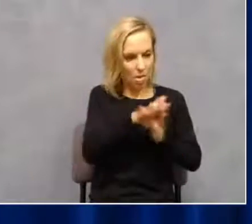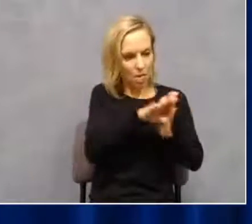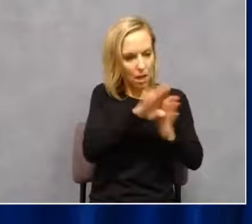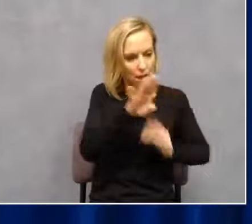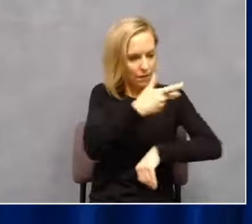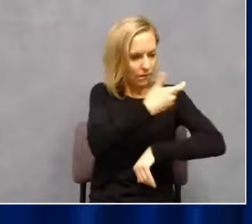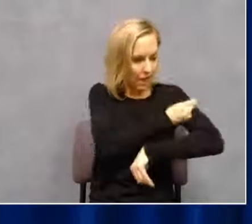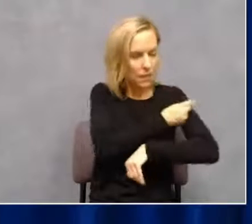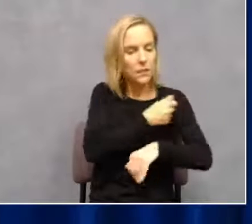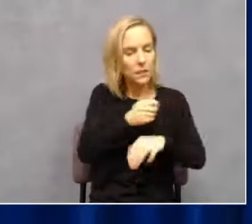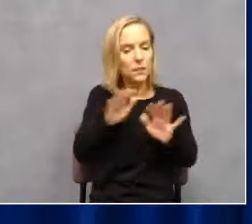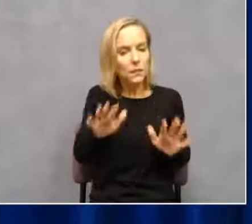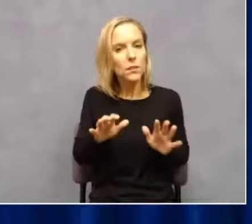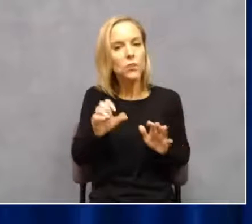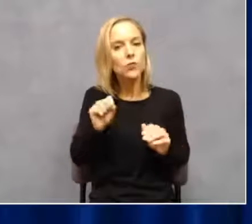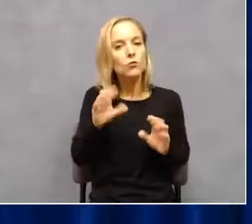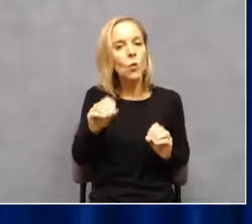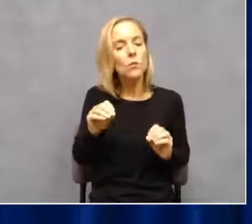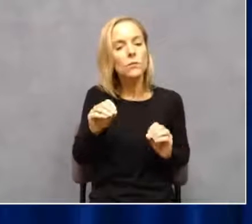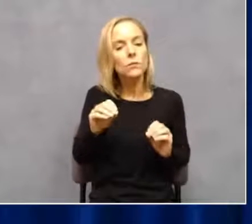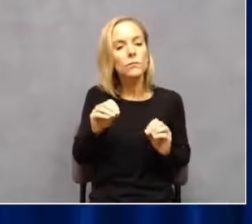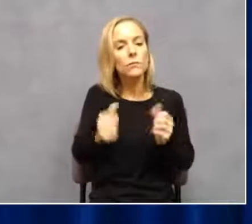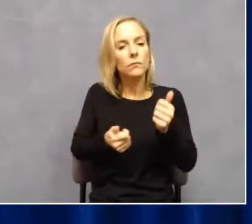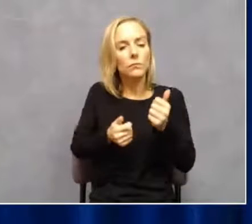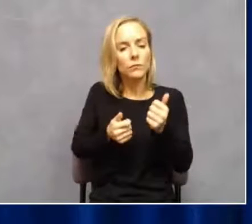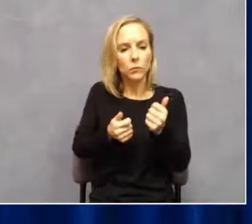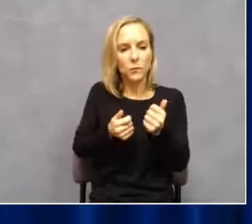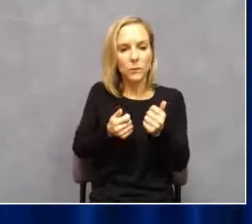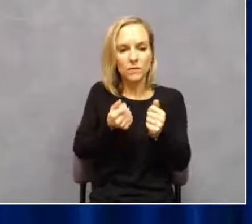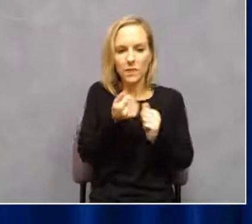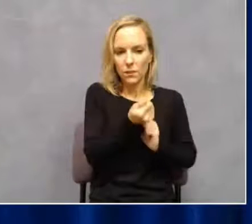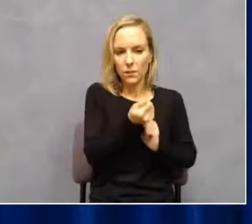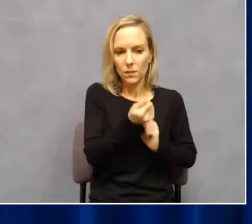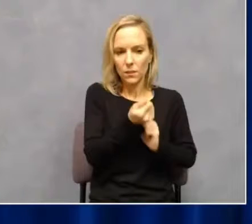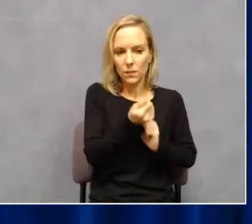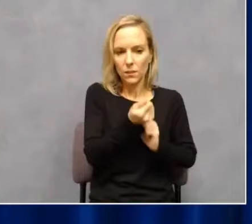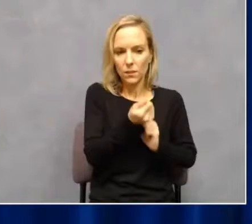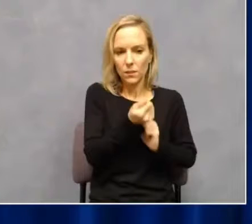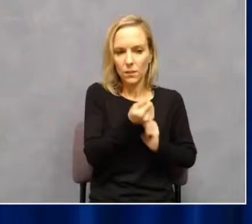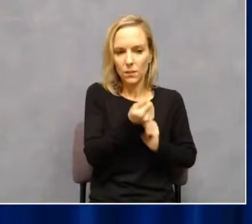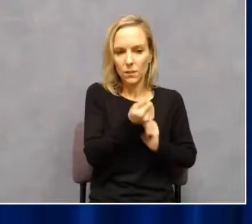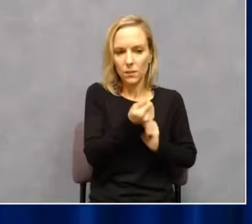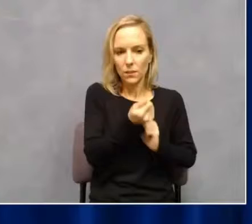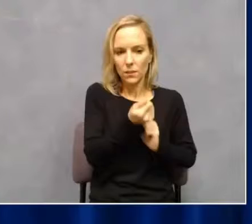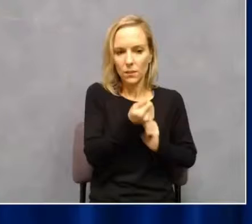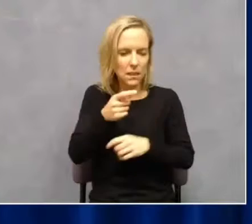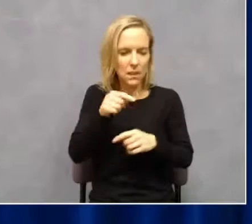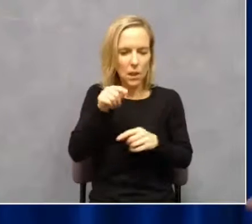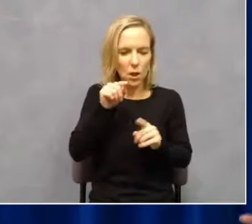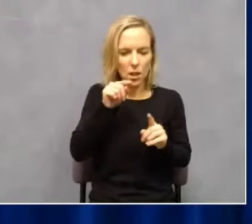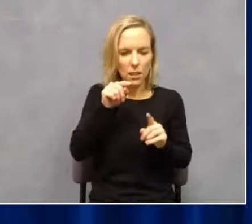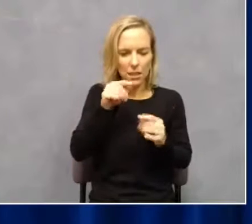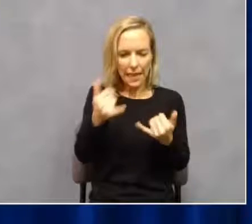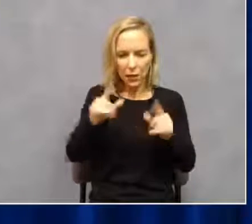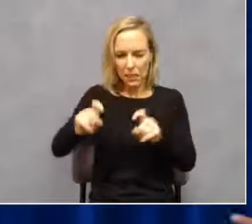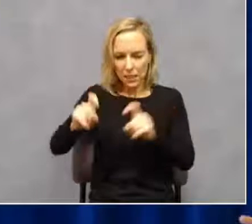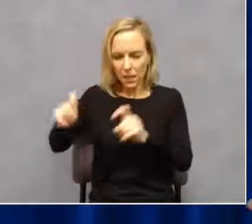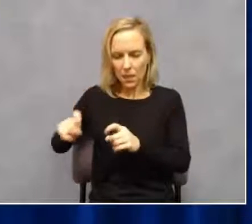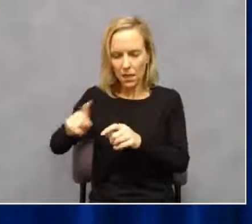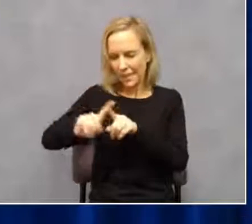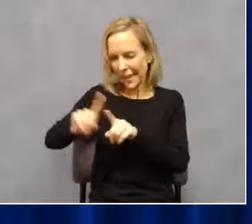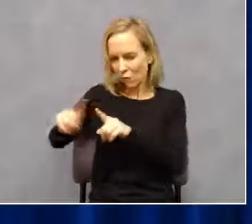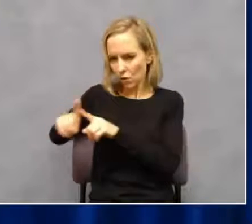correct. So there's numerous vaccines, each of which are a little bit different, most of which don't have